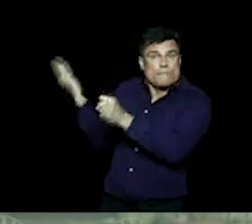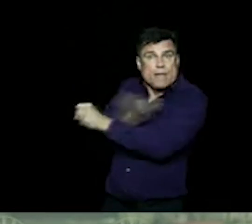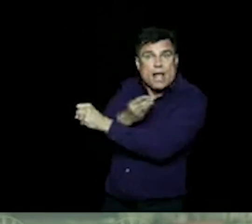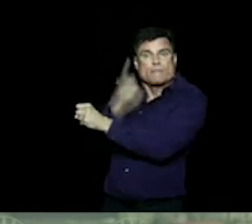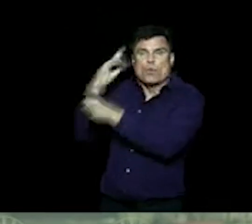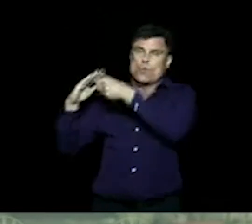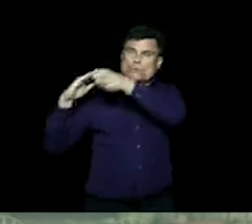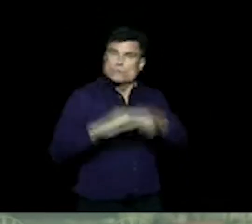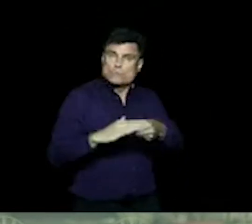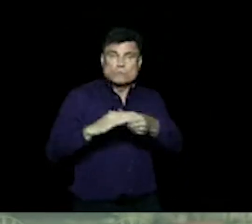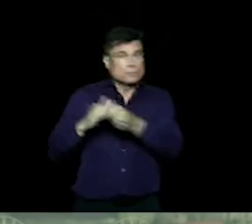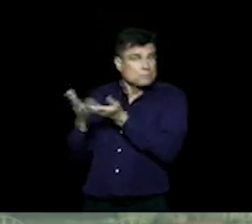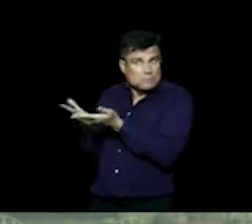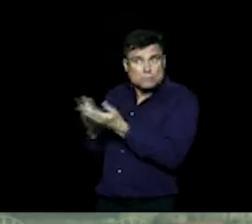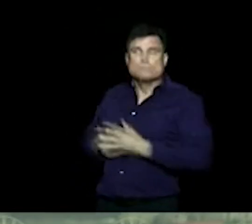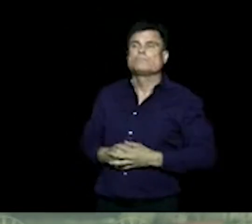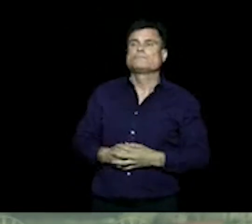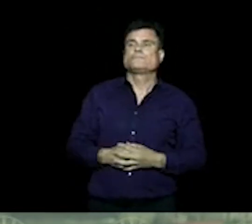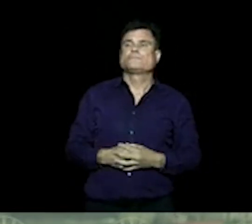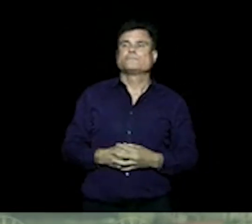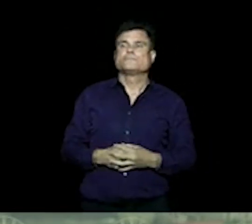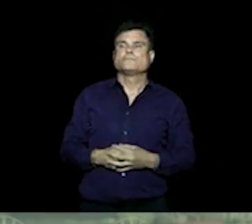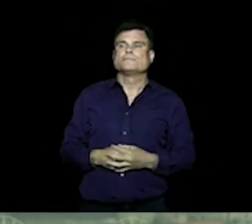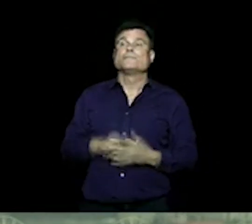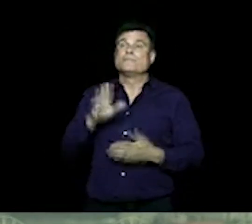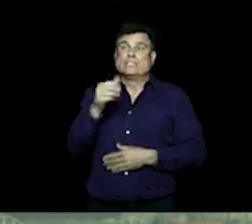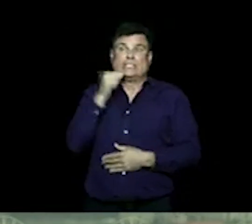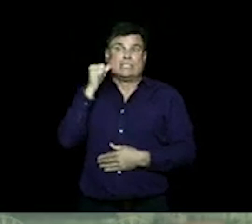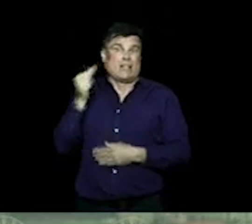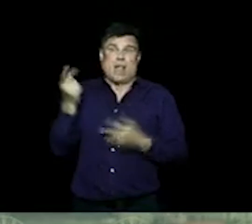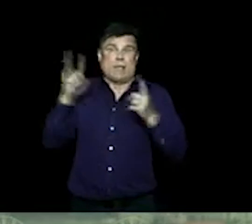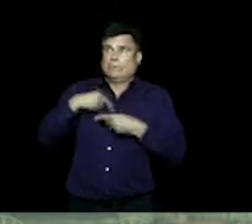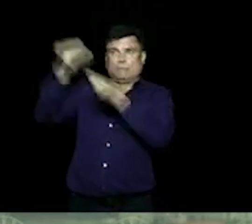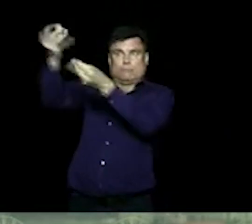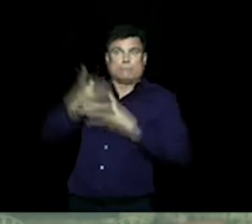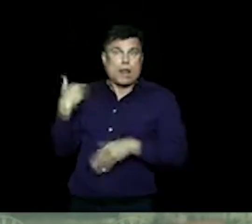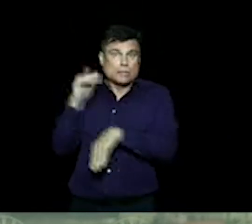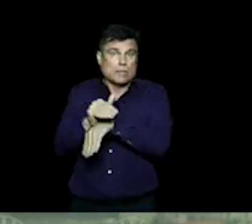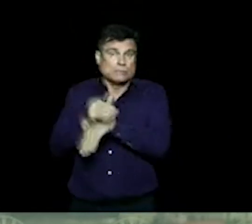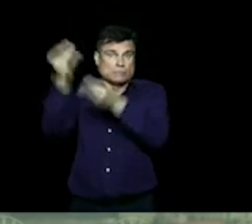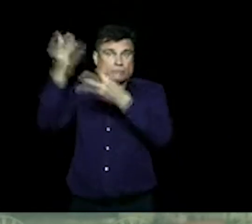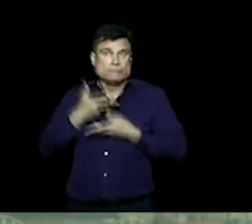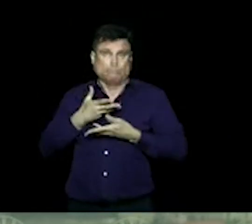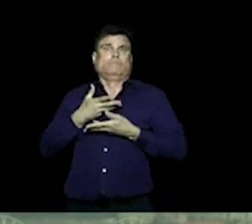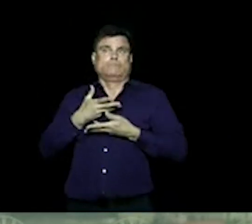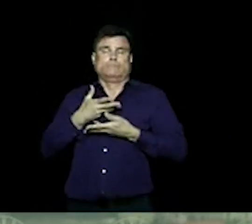the former points, I think the answer, on the latter points, the answer is no. But these issues came to my